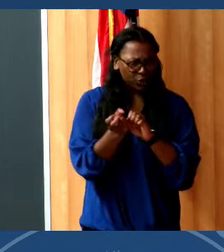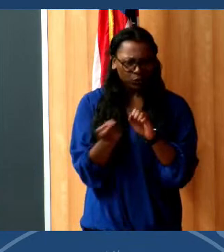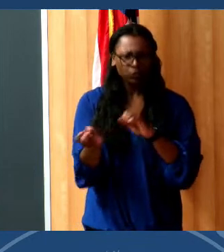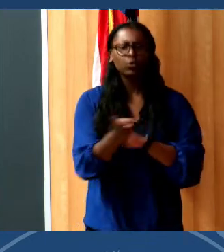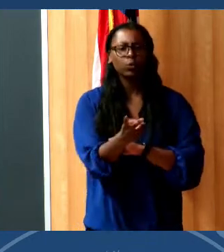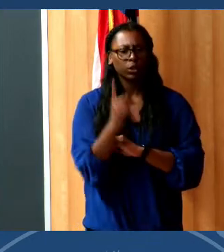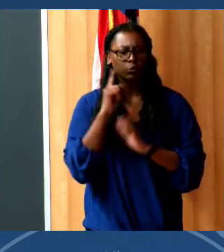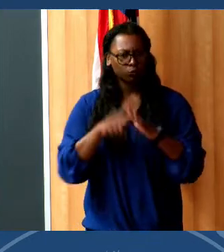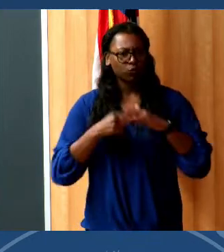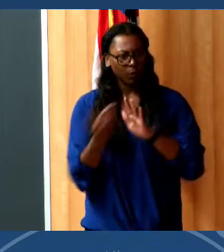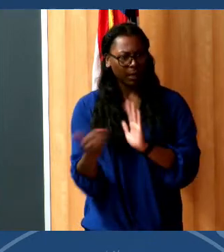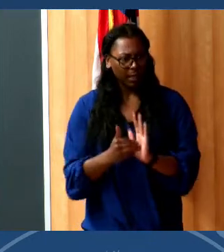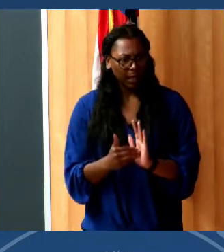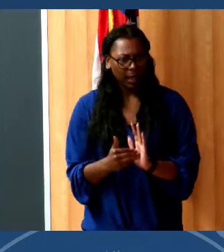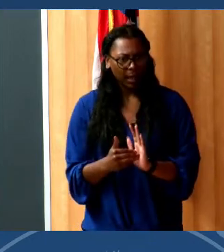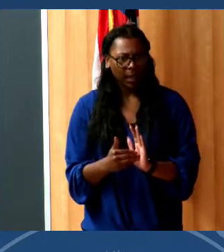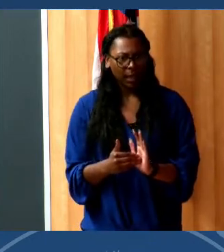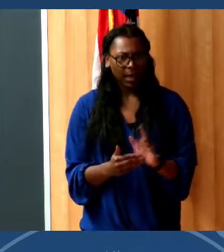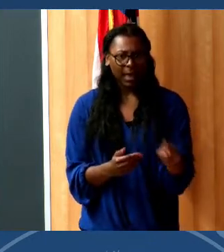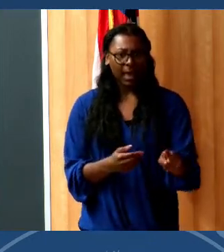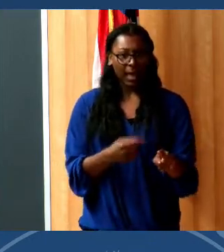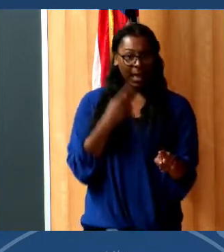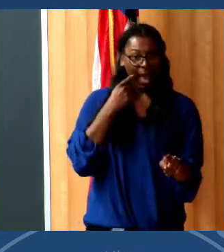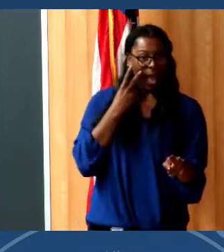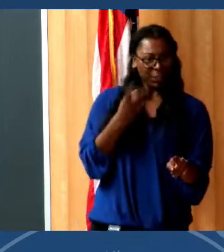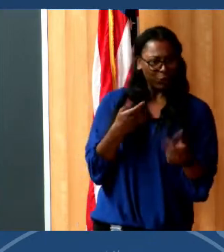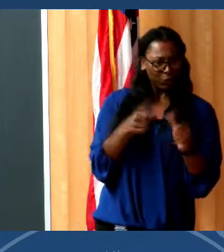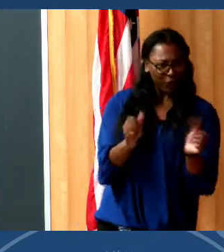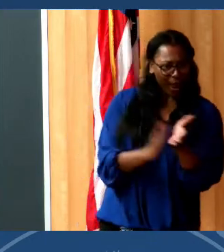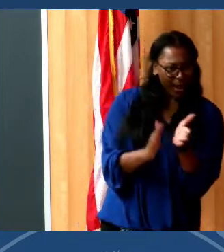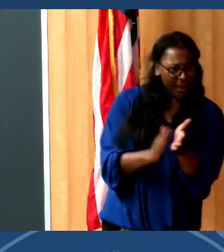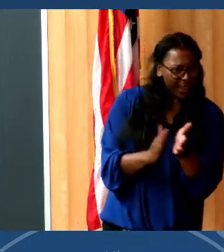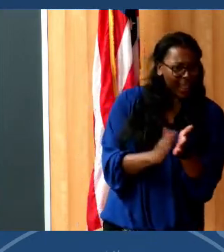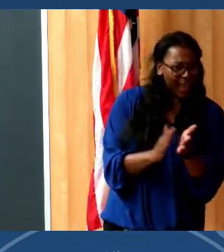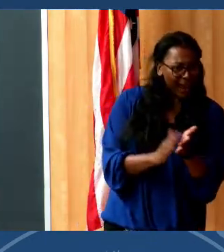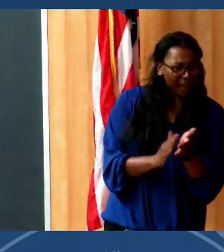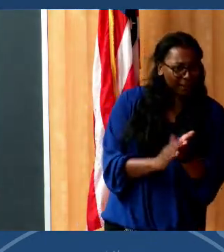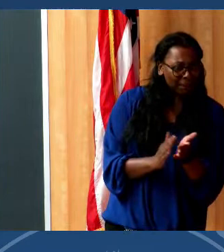in doing so, can you put your hand together? I saw you trying to clap for that.